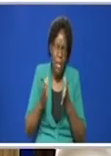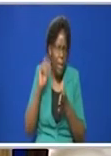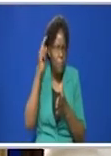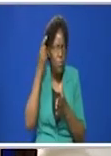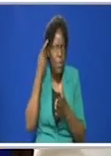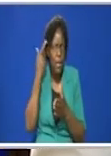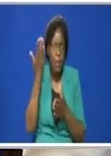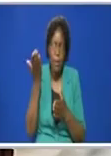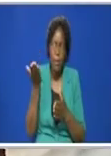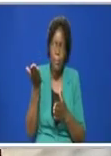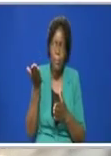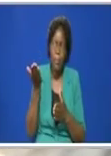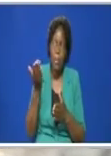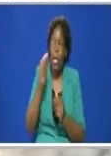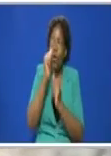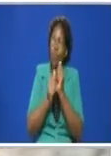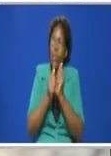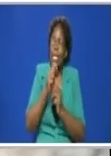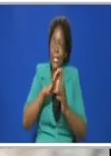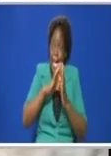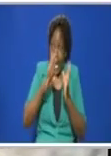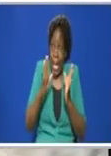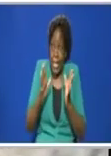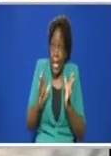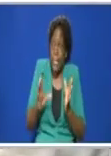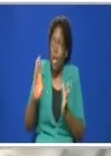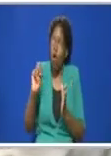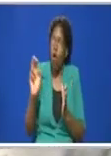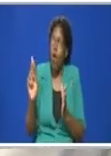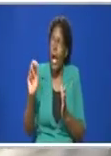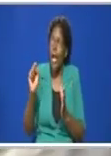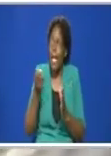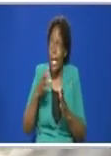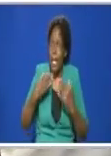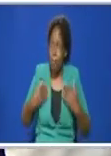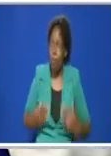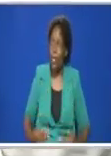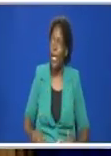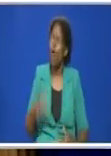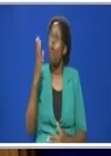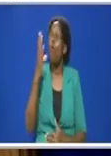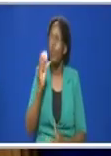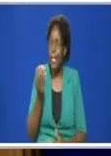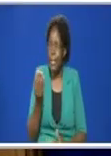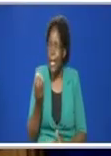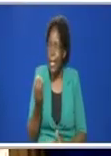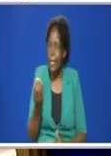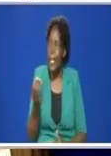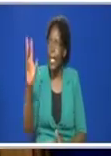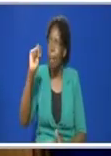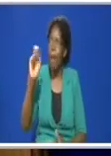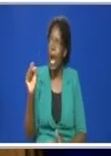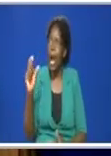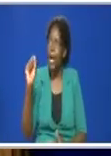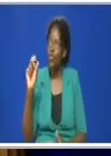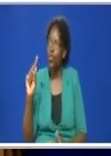it. Mm-hmm. Which is the largest organ in your body? Ah, Malim, that's very easy. For me, it's my muscles. Really? But for everyone